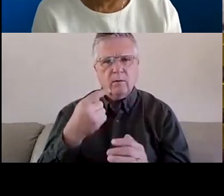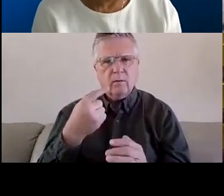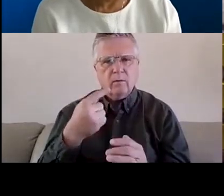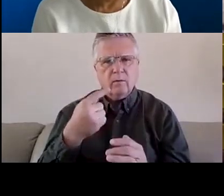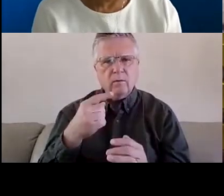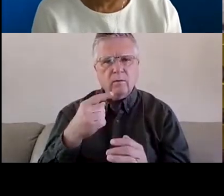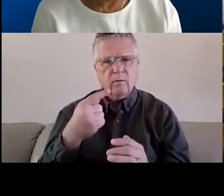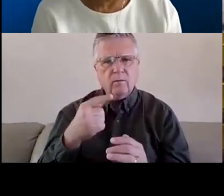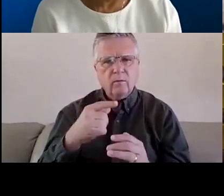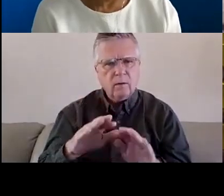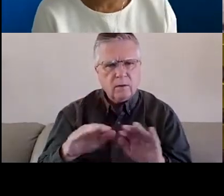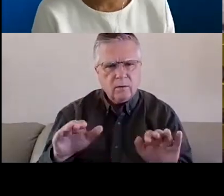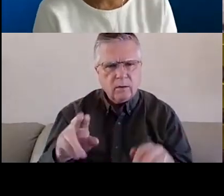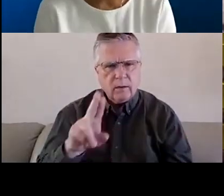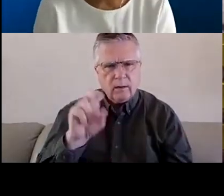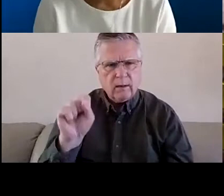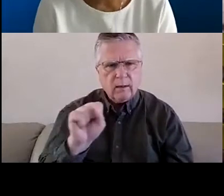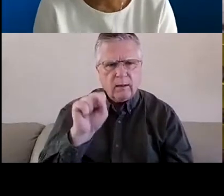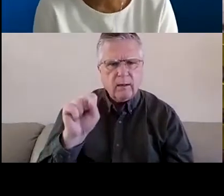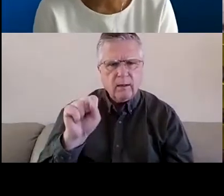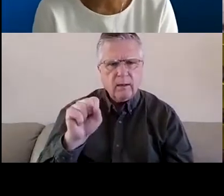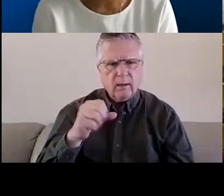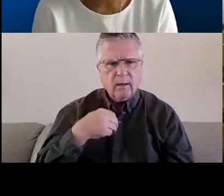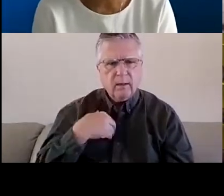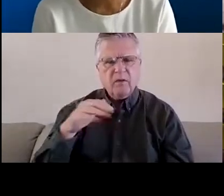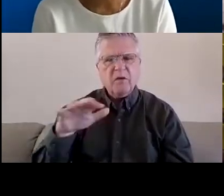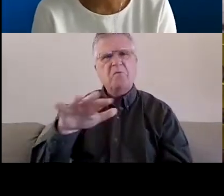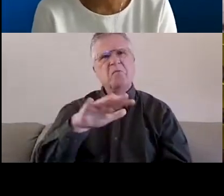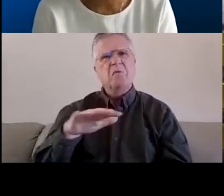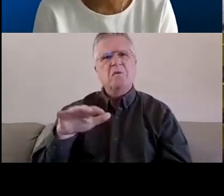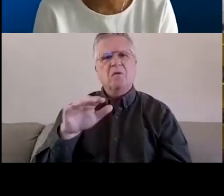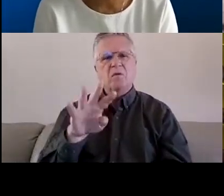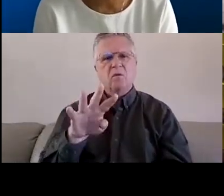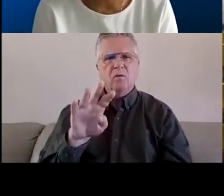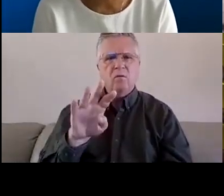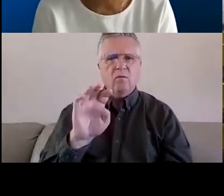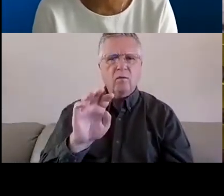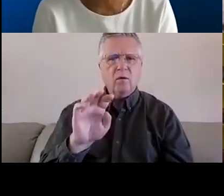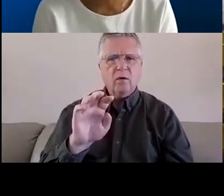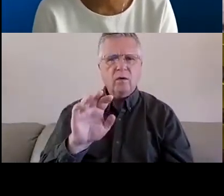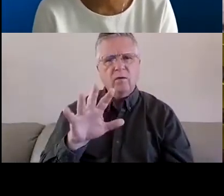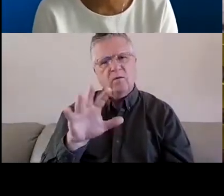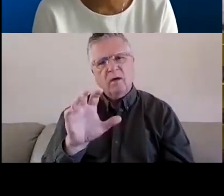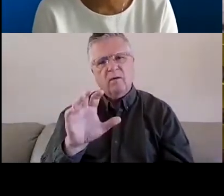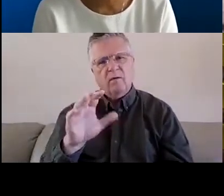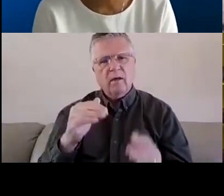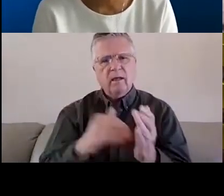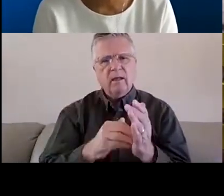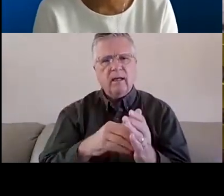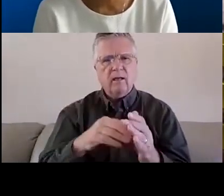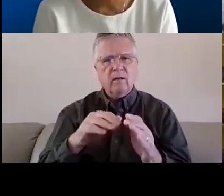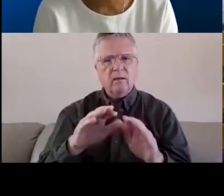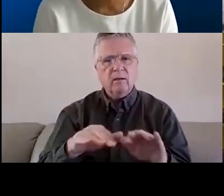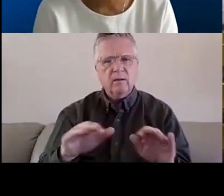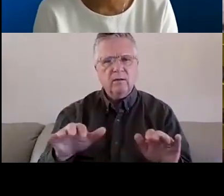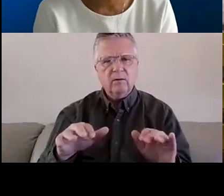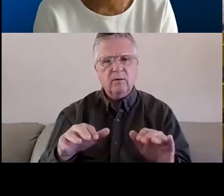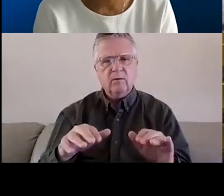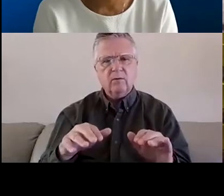In the United States, there's an estimated 400,000 to 500,000 children in foster